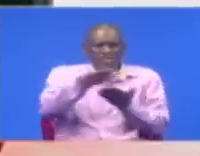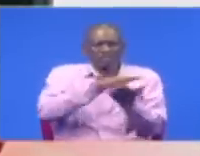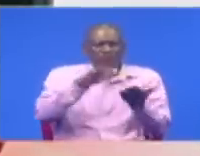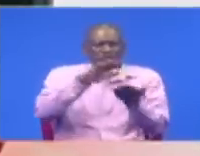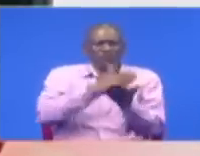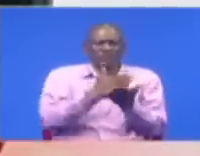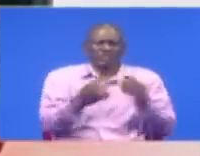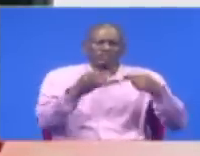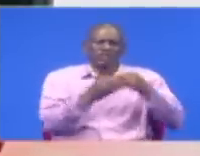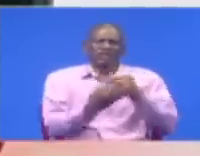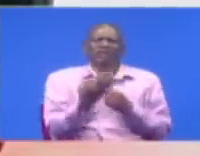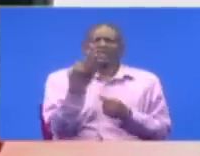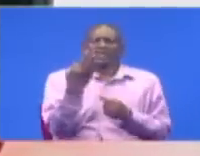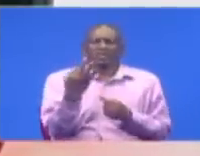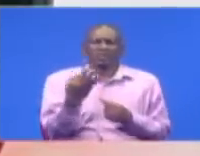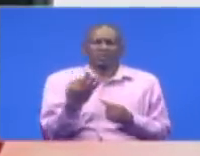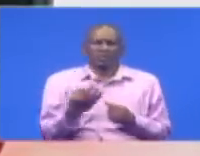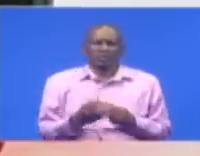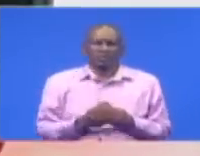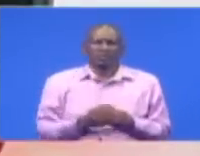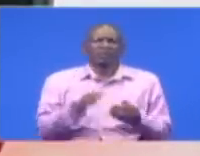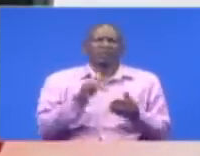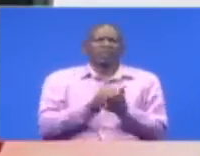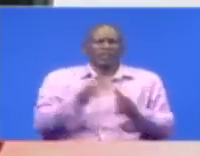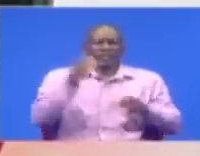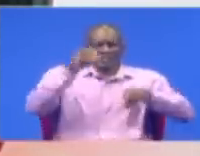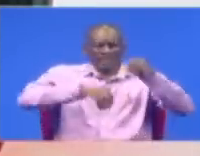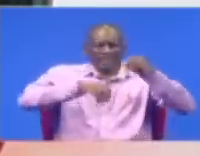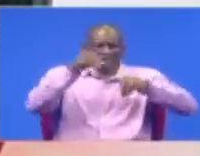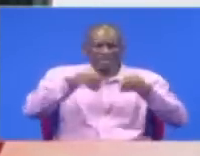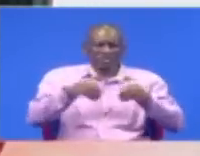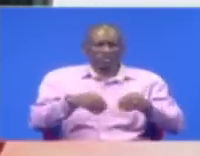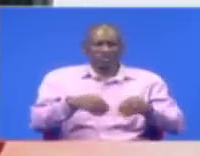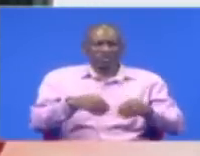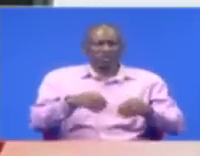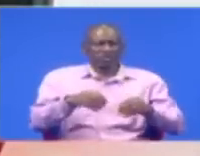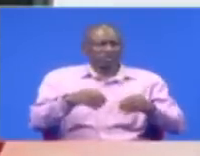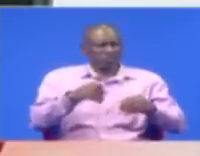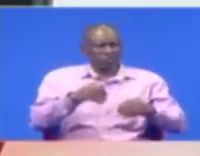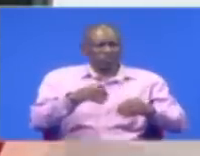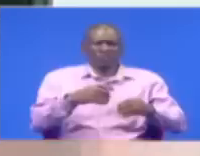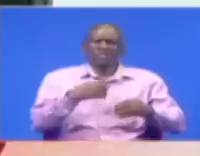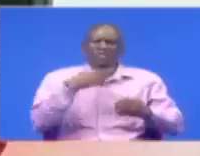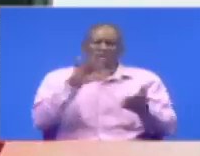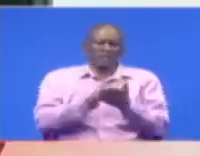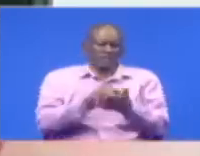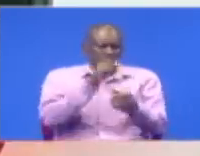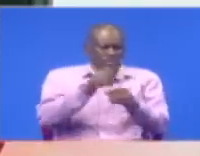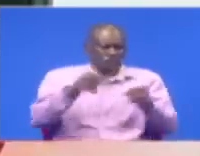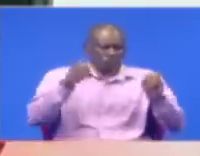Section 83 that the election was upheld substantially.